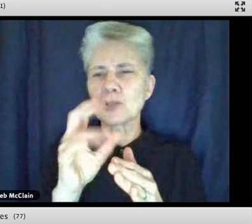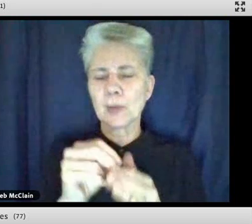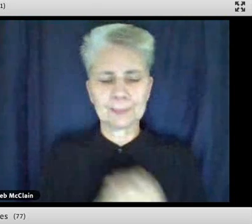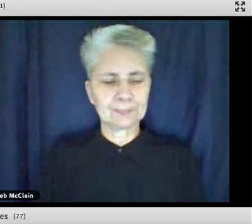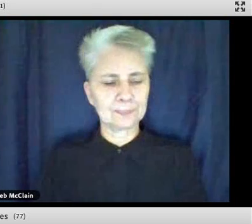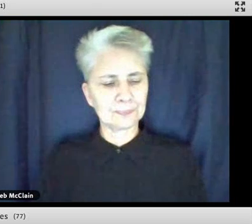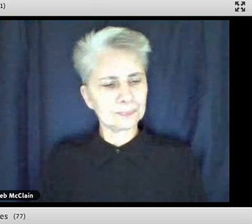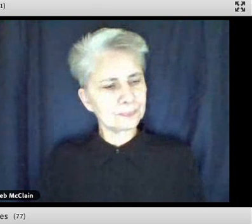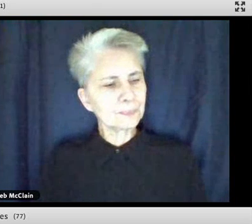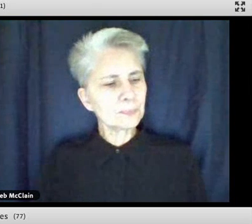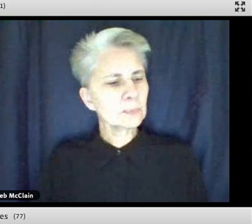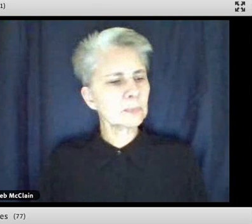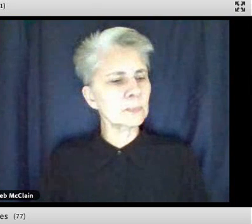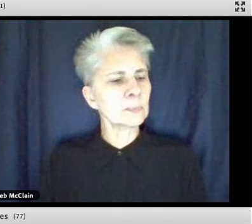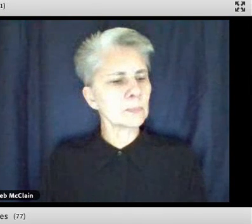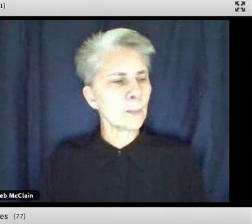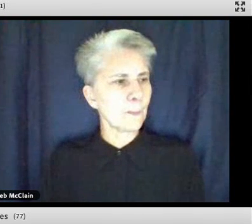back.